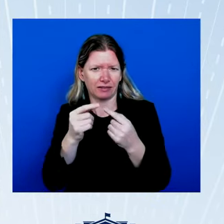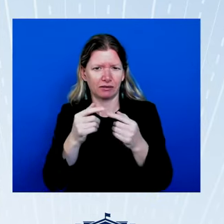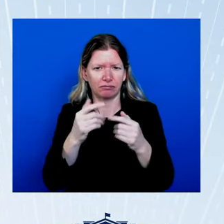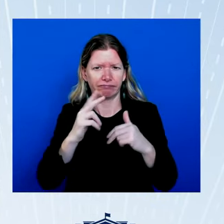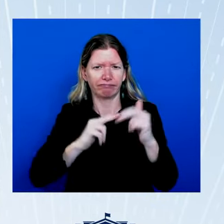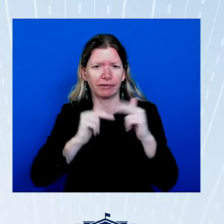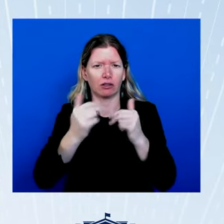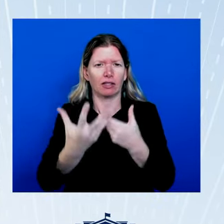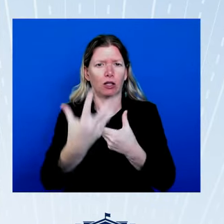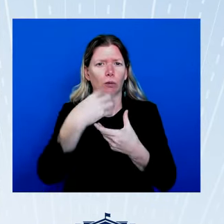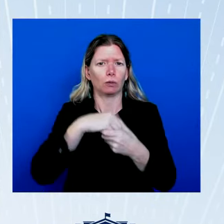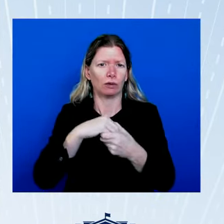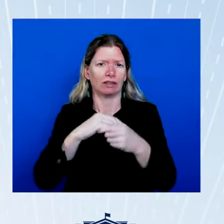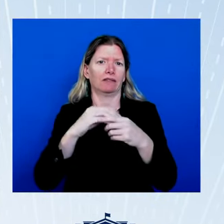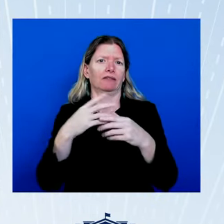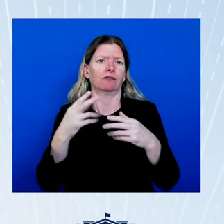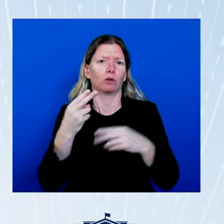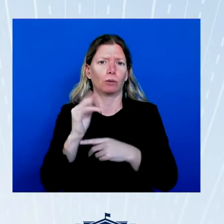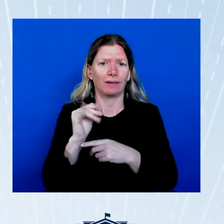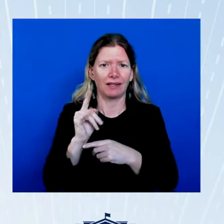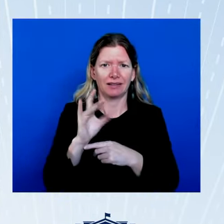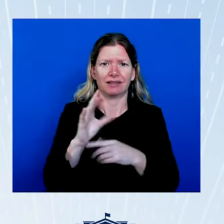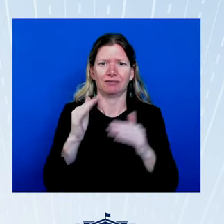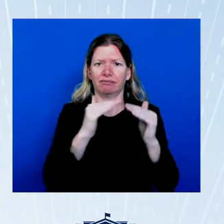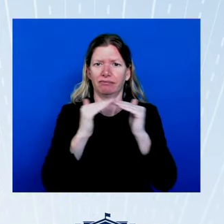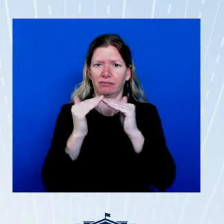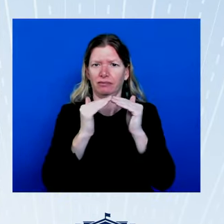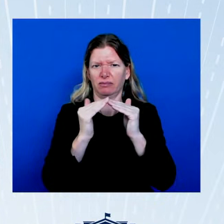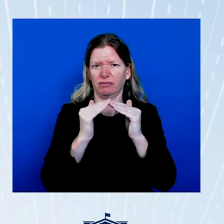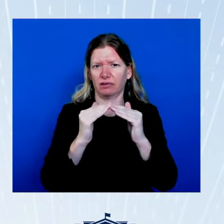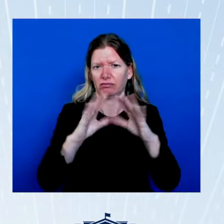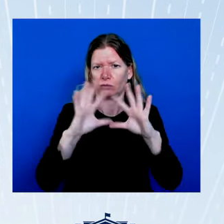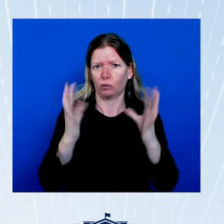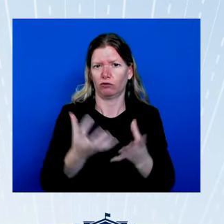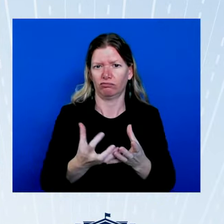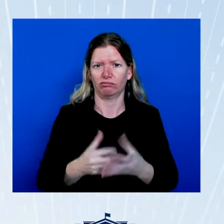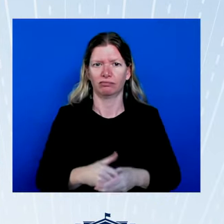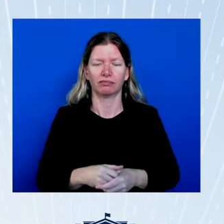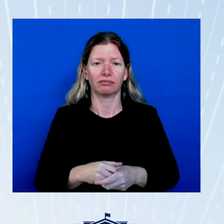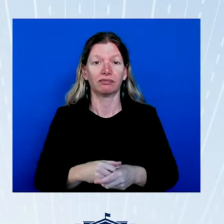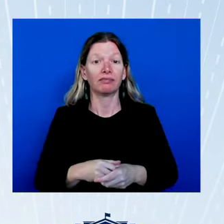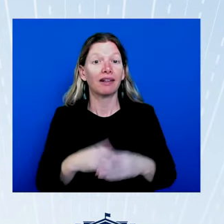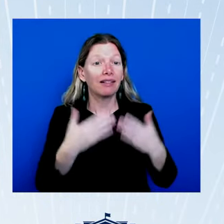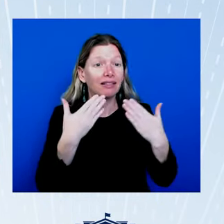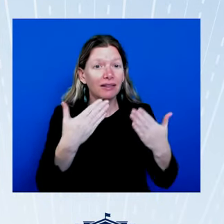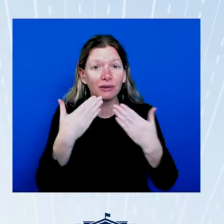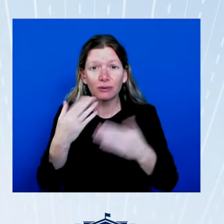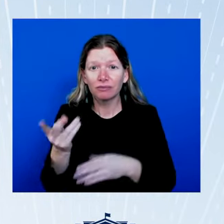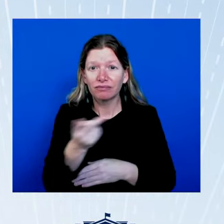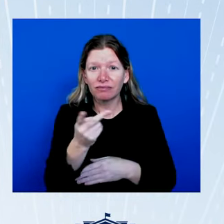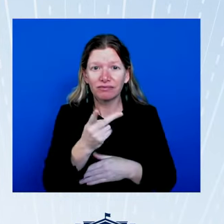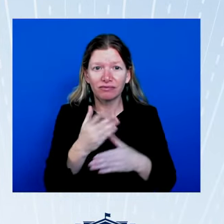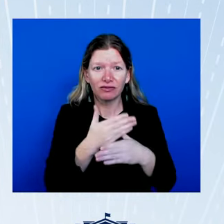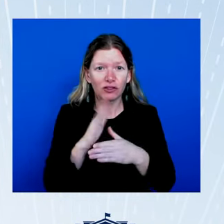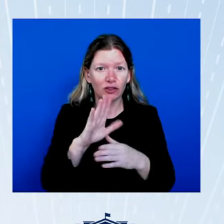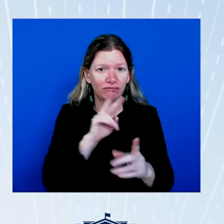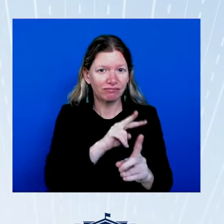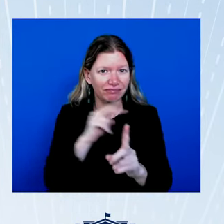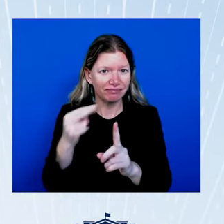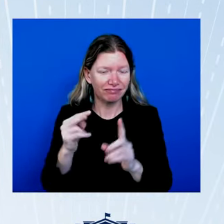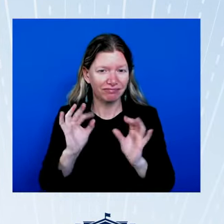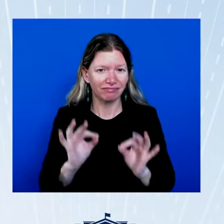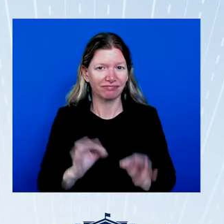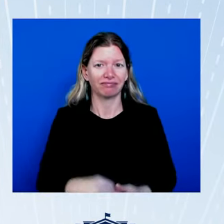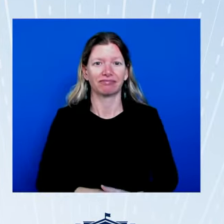Thank you so much to both of you for sharing your perspectives and for your service to the government. And without further